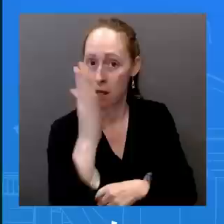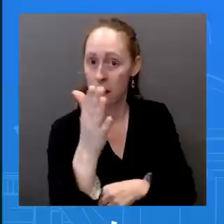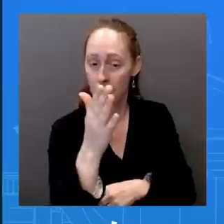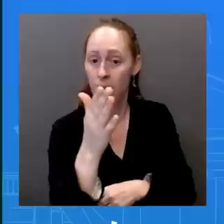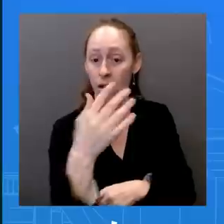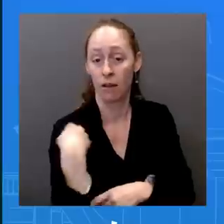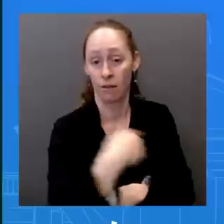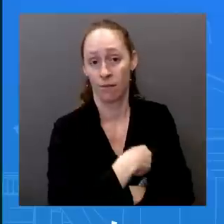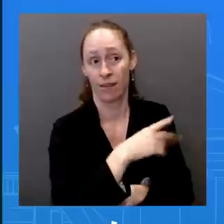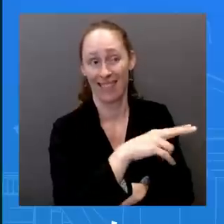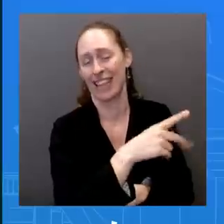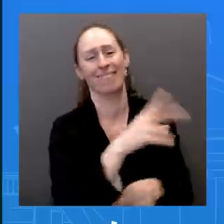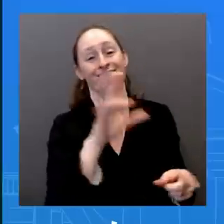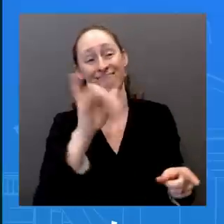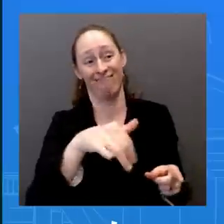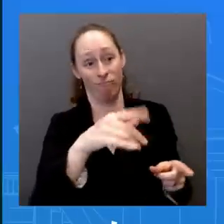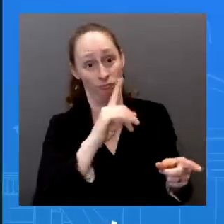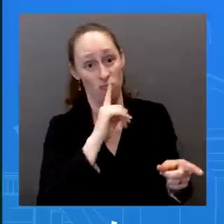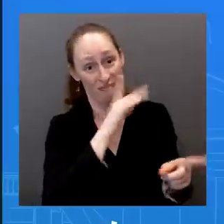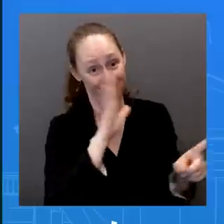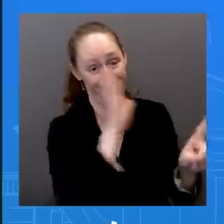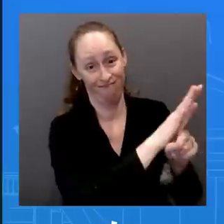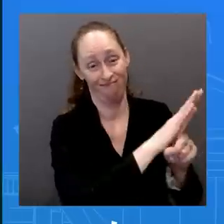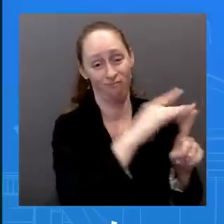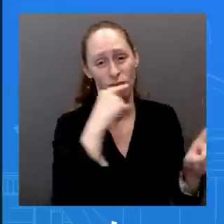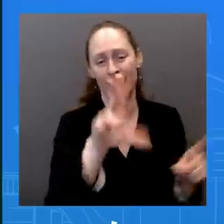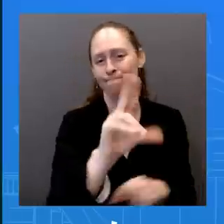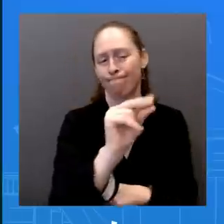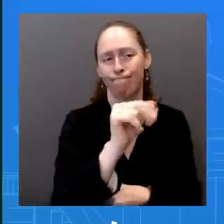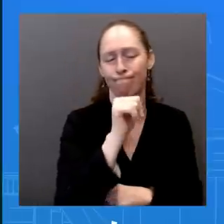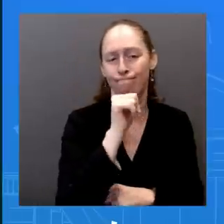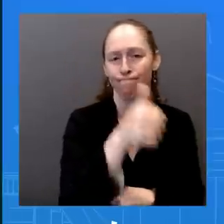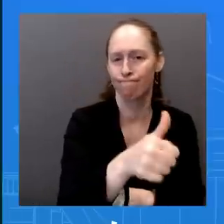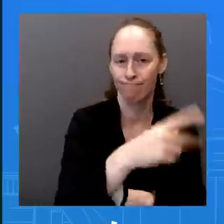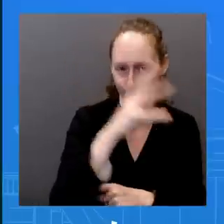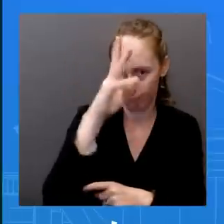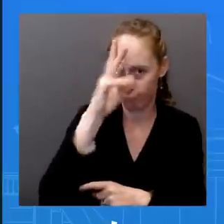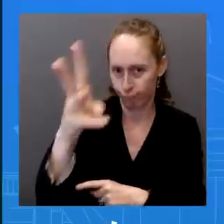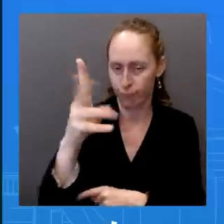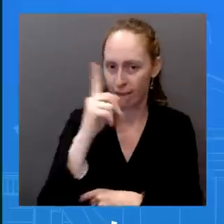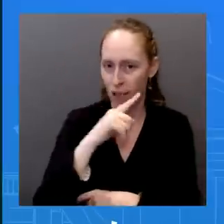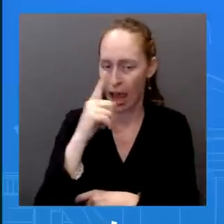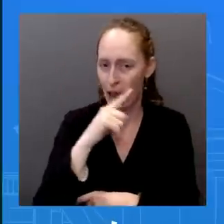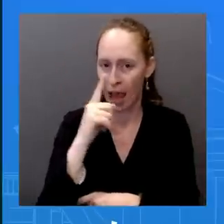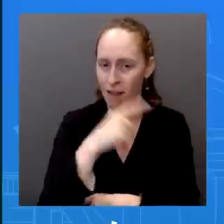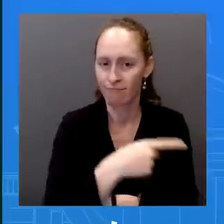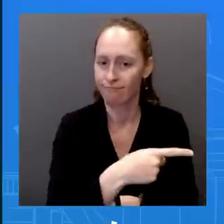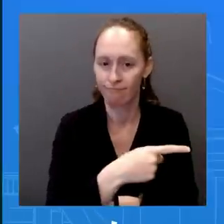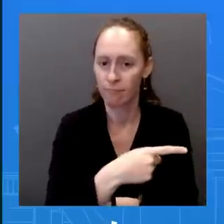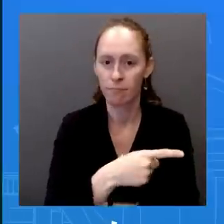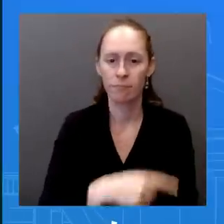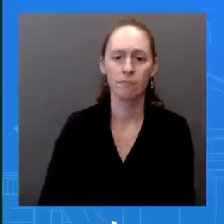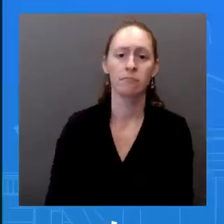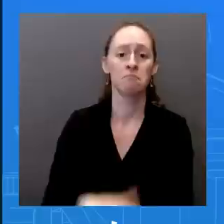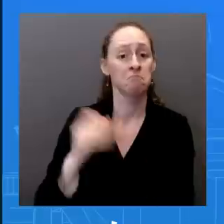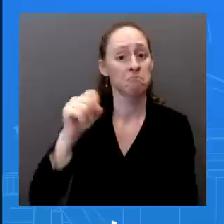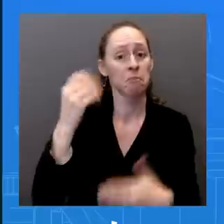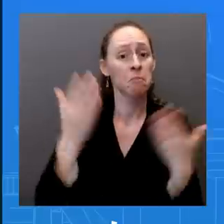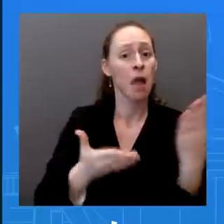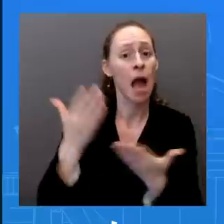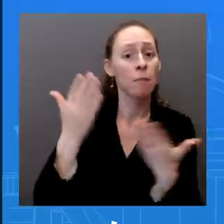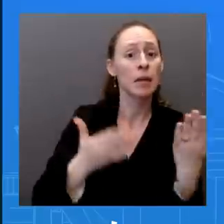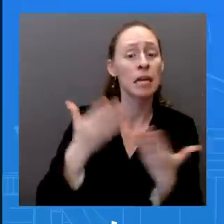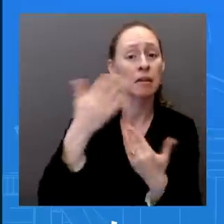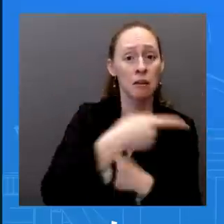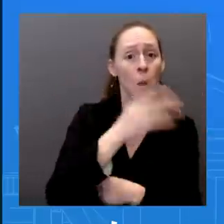to any purportedly annexed parts of Ukraine. And we will never recognize this territory as anything other than a part of